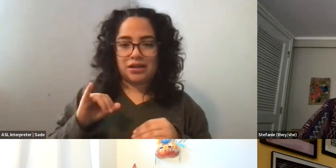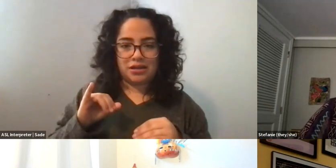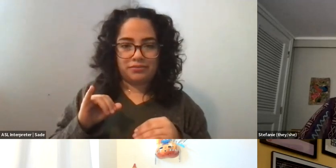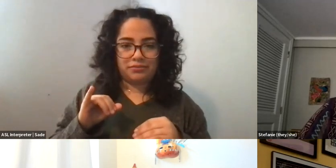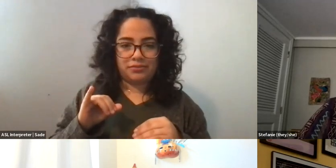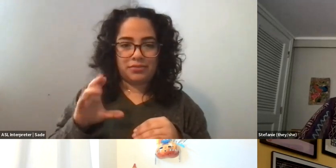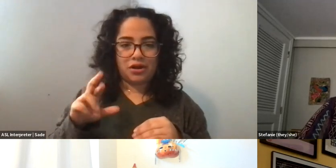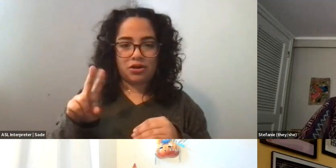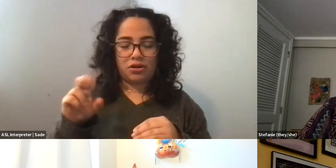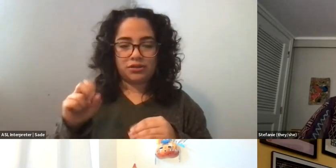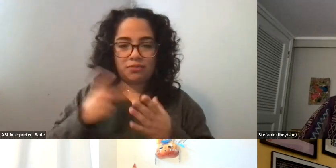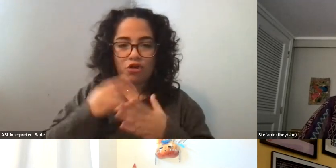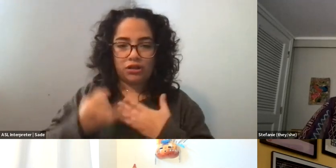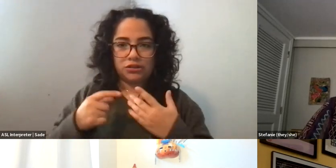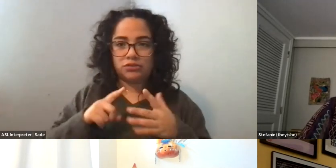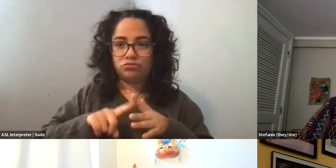Project